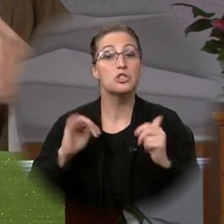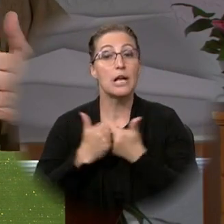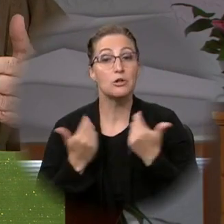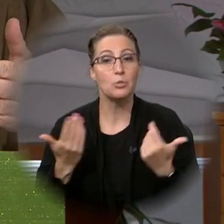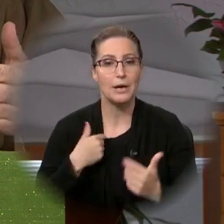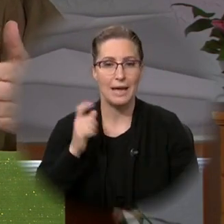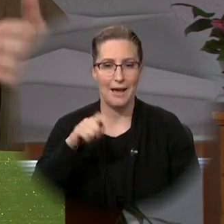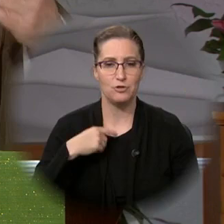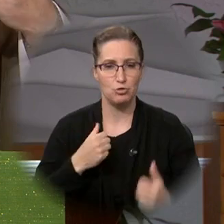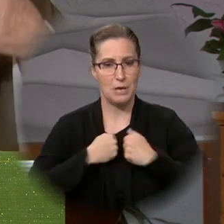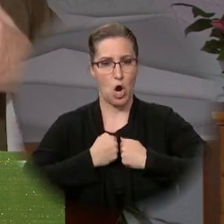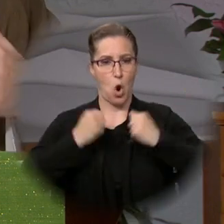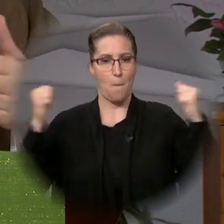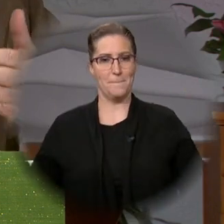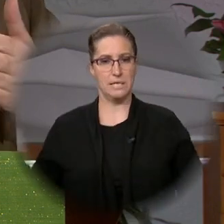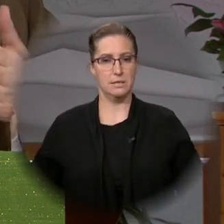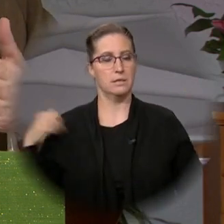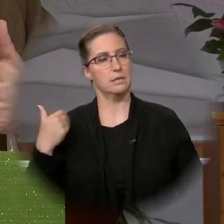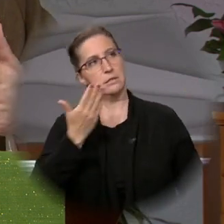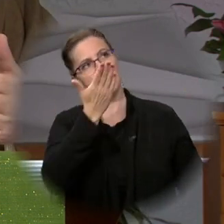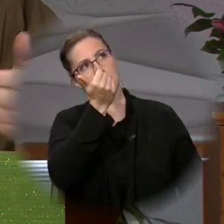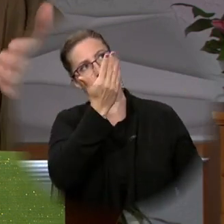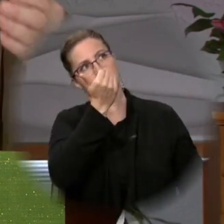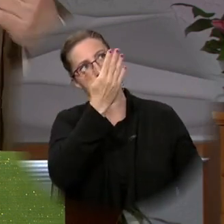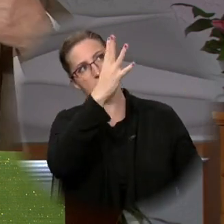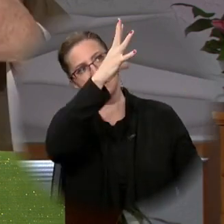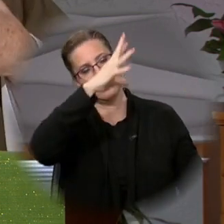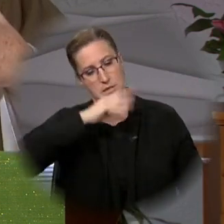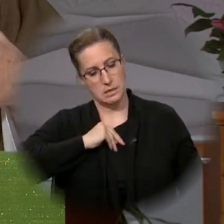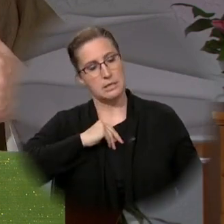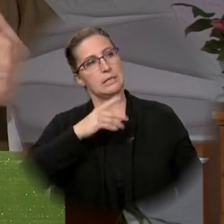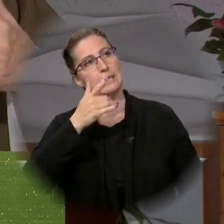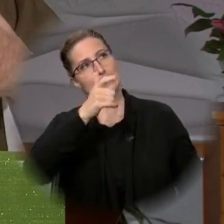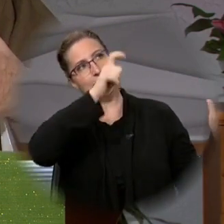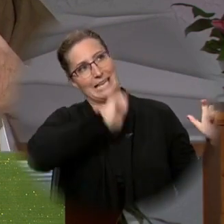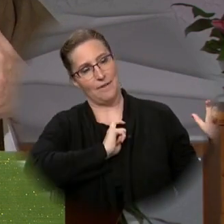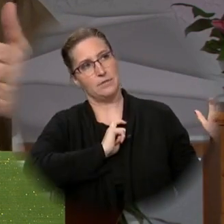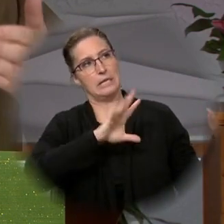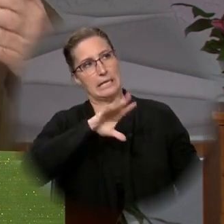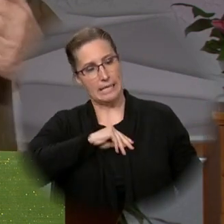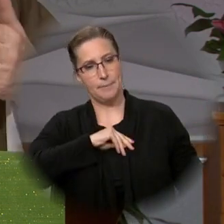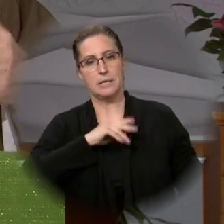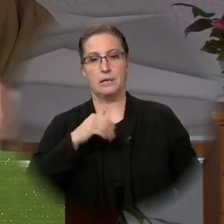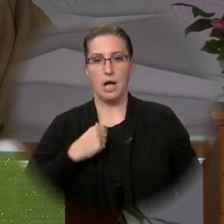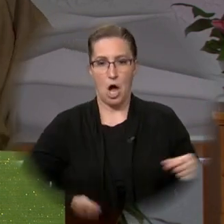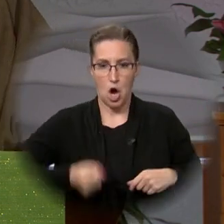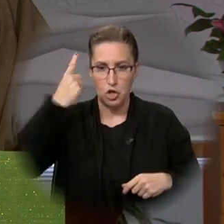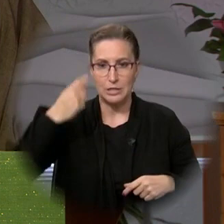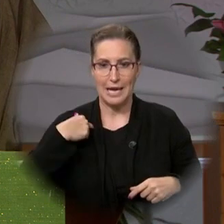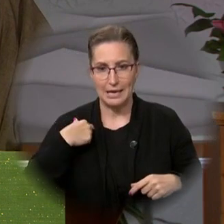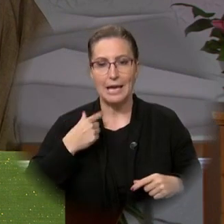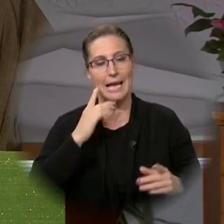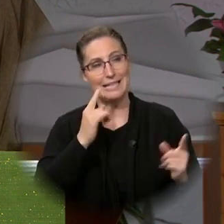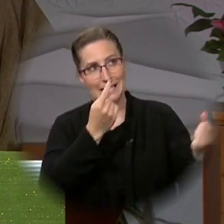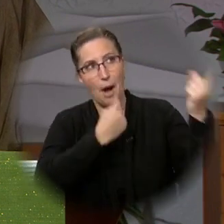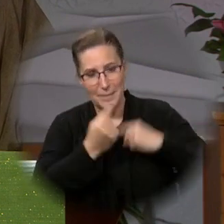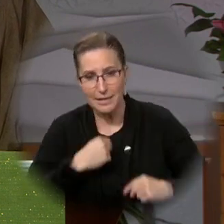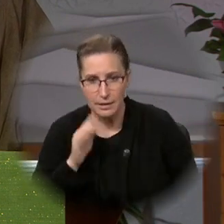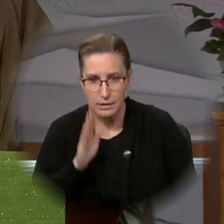that we have to be open to it. We have to be able to hear that response. We have to be able to see it and understand that that's what's coming our